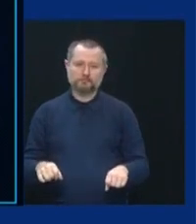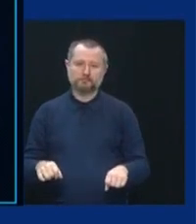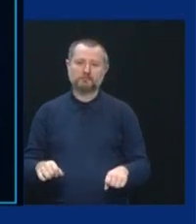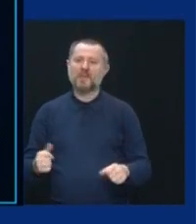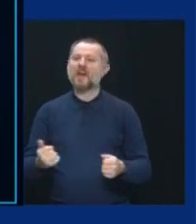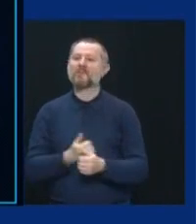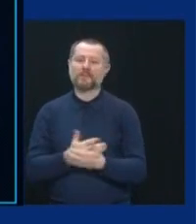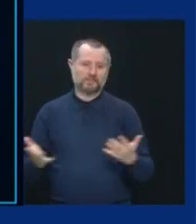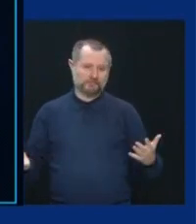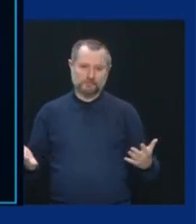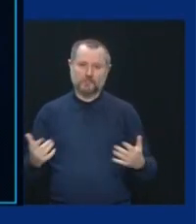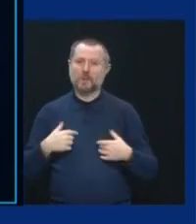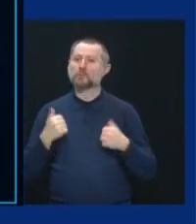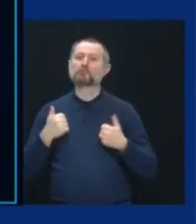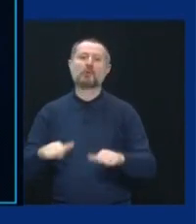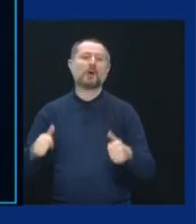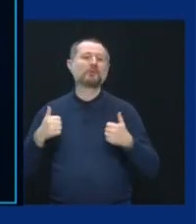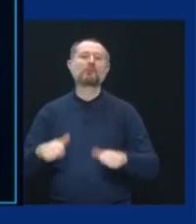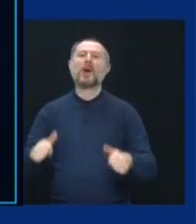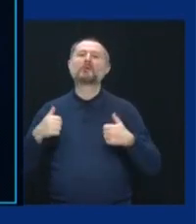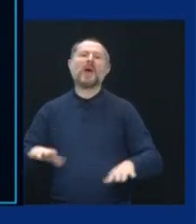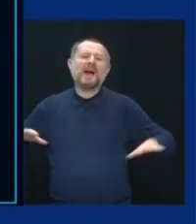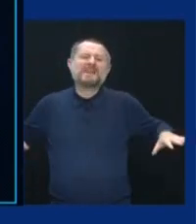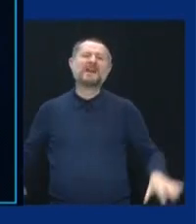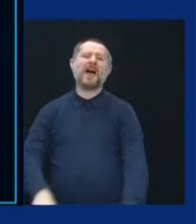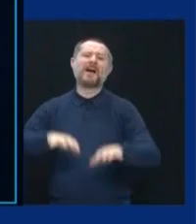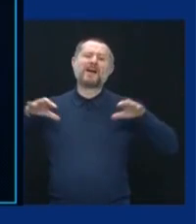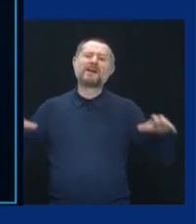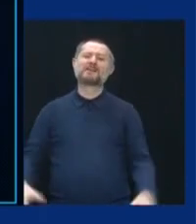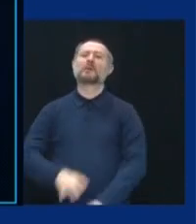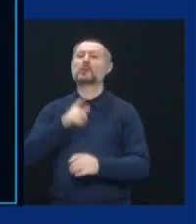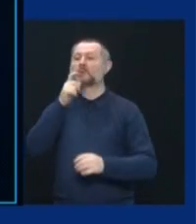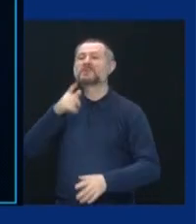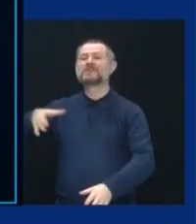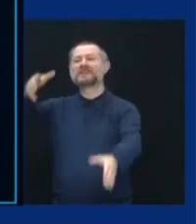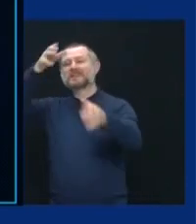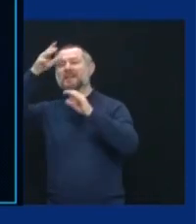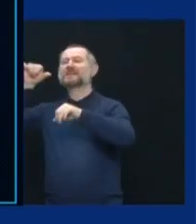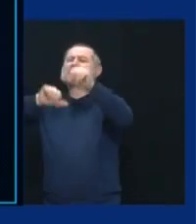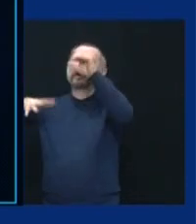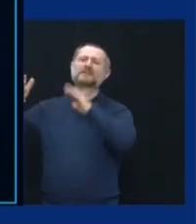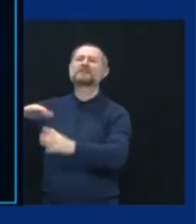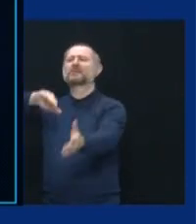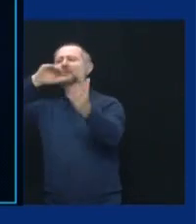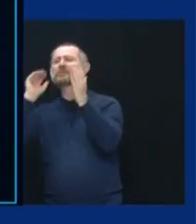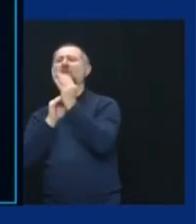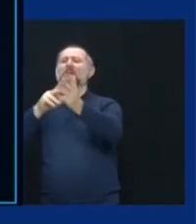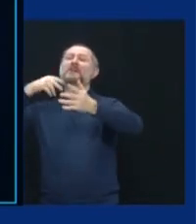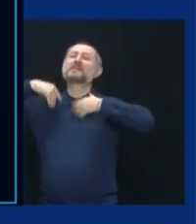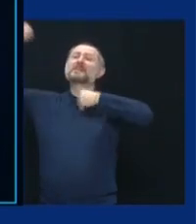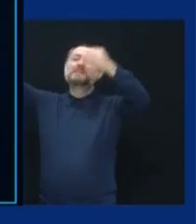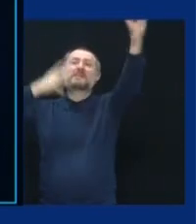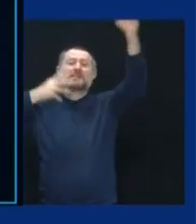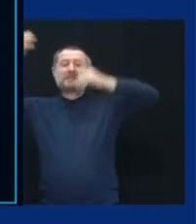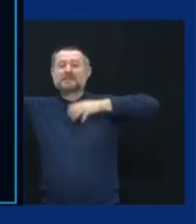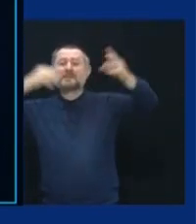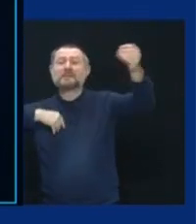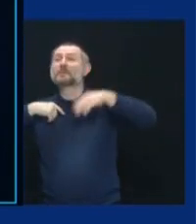Everything was done by the best minds in the best interest.